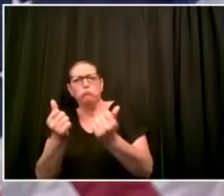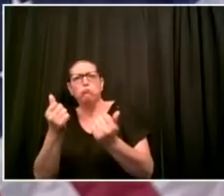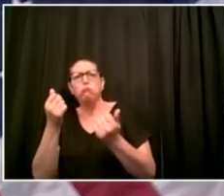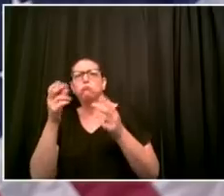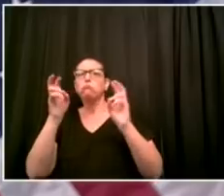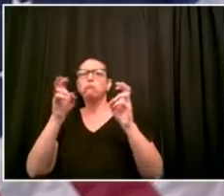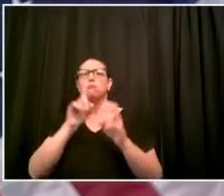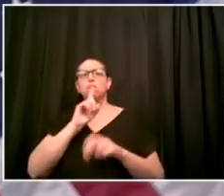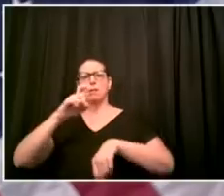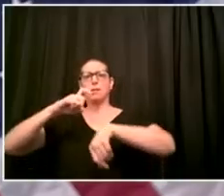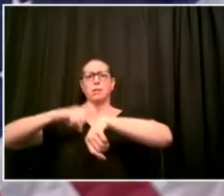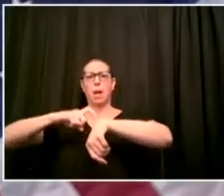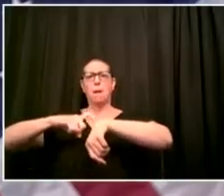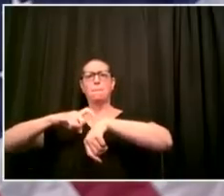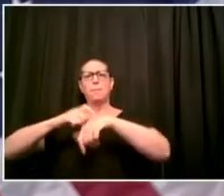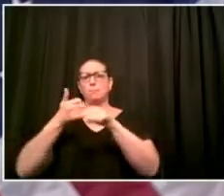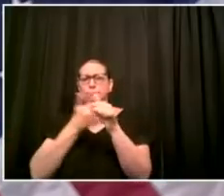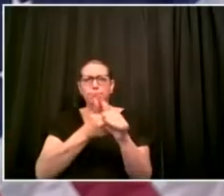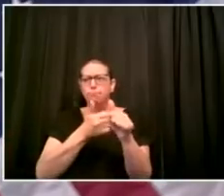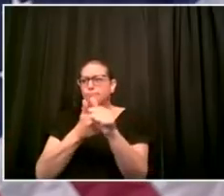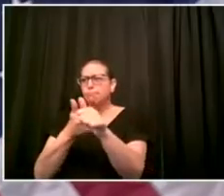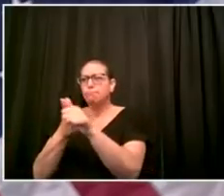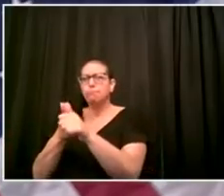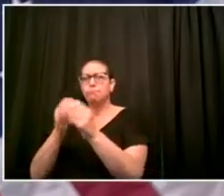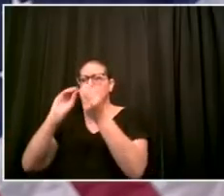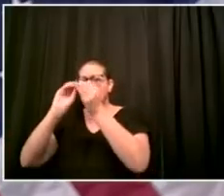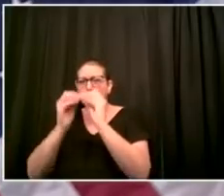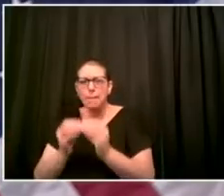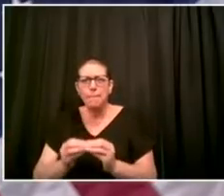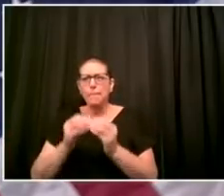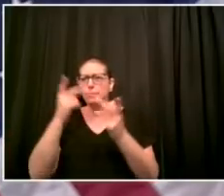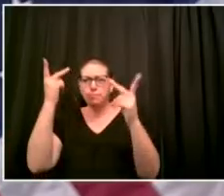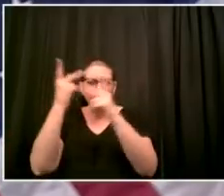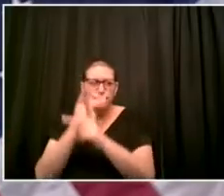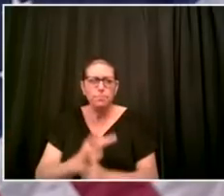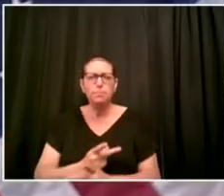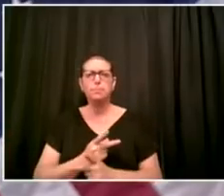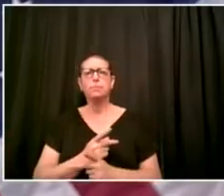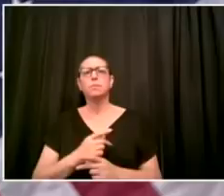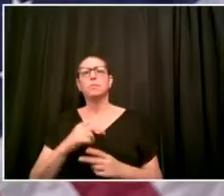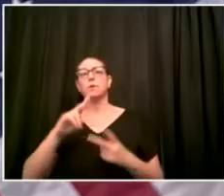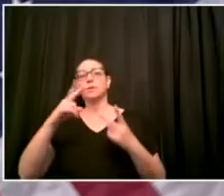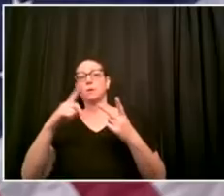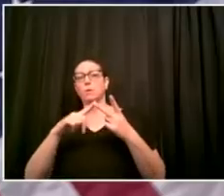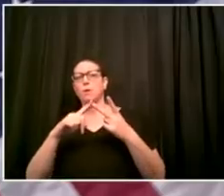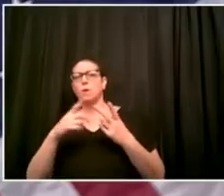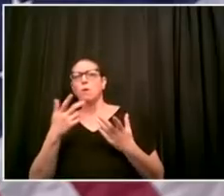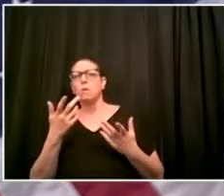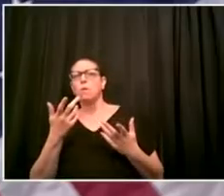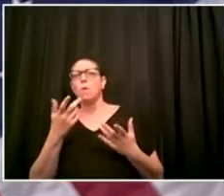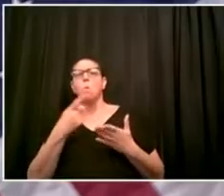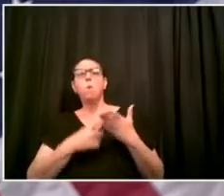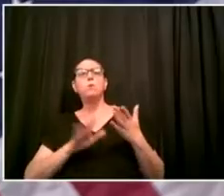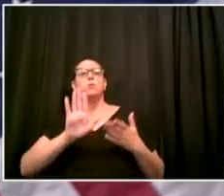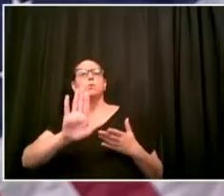saw on Friday, are concerned that the average person would not listen to volunteers or people without actual law enforcement authority.